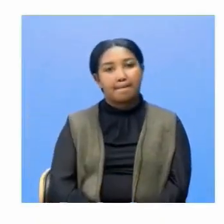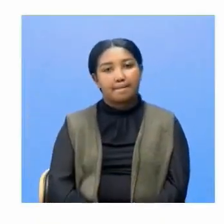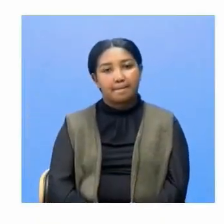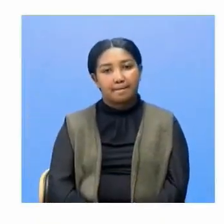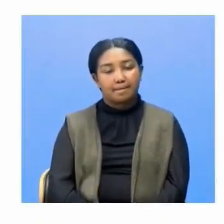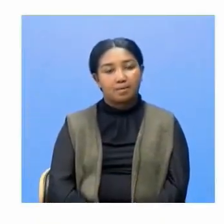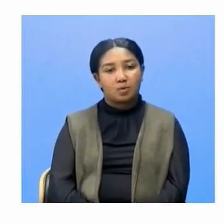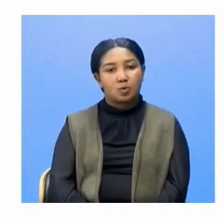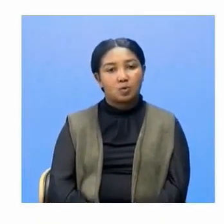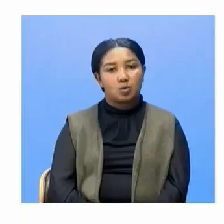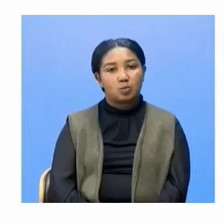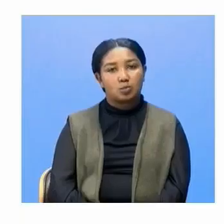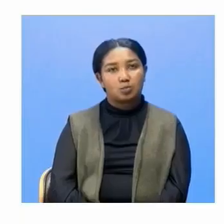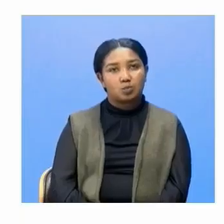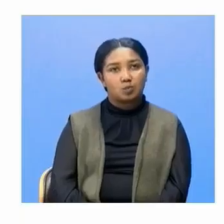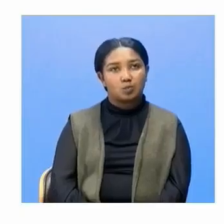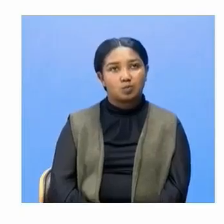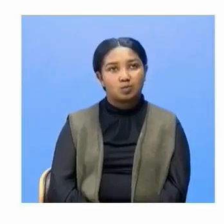And